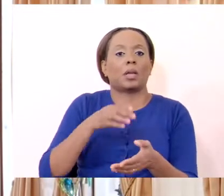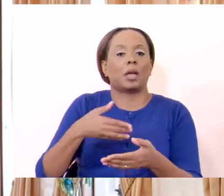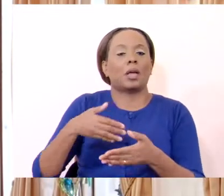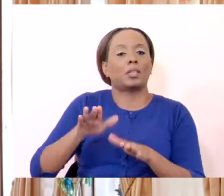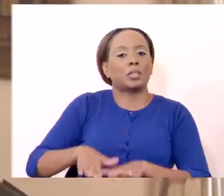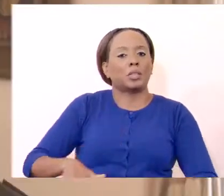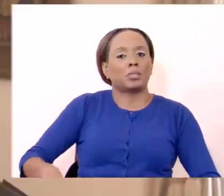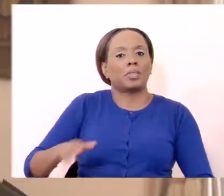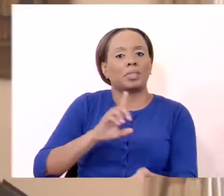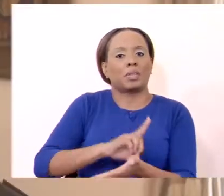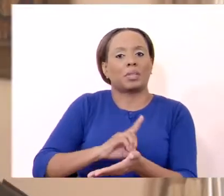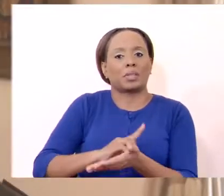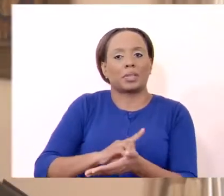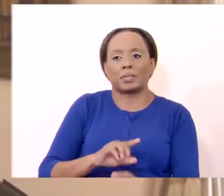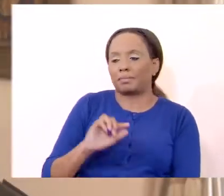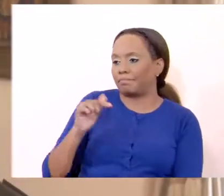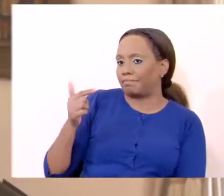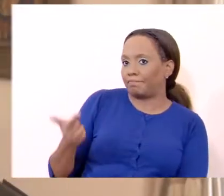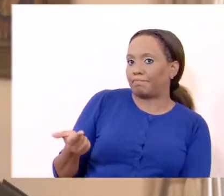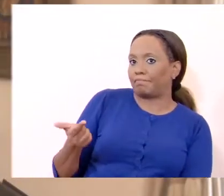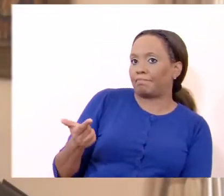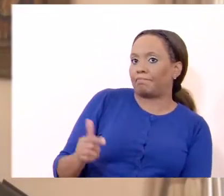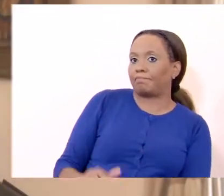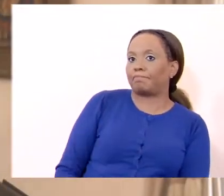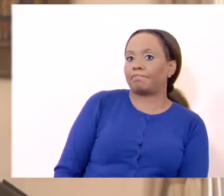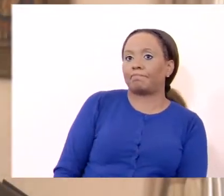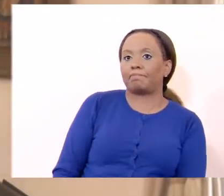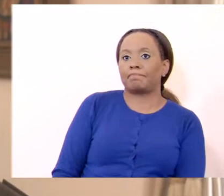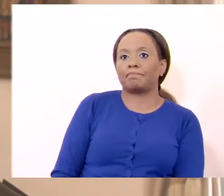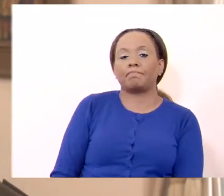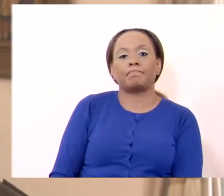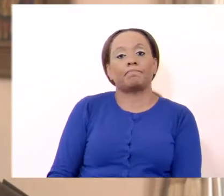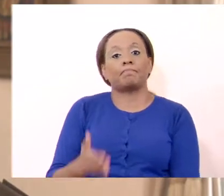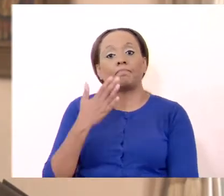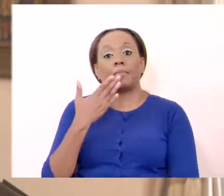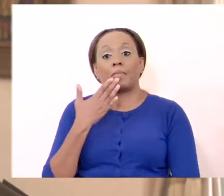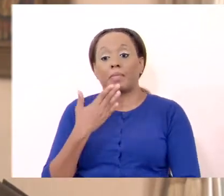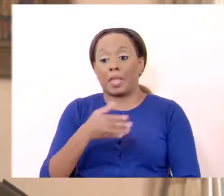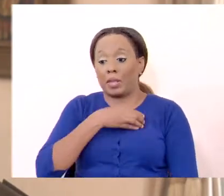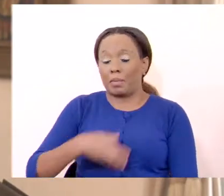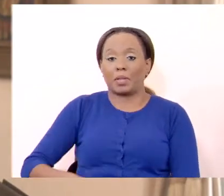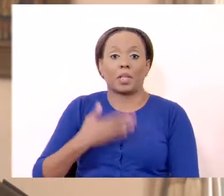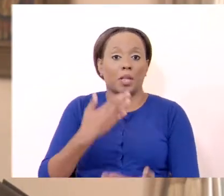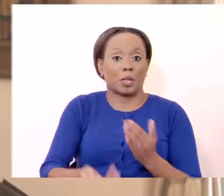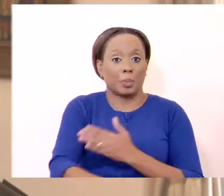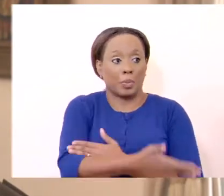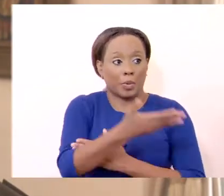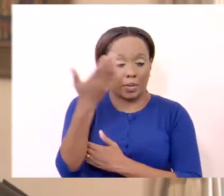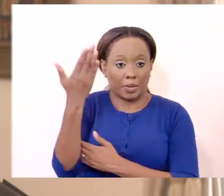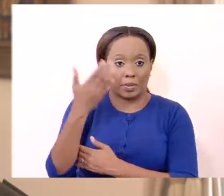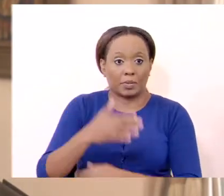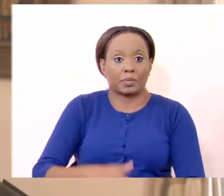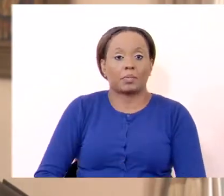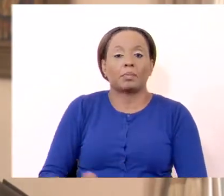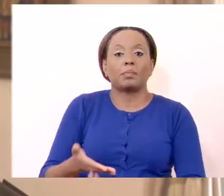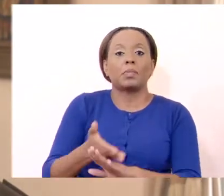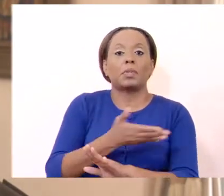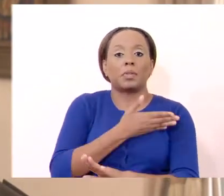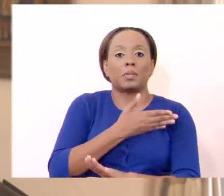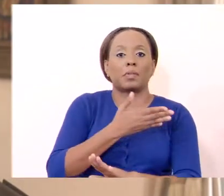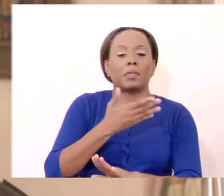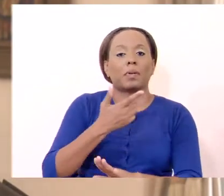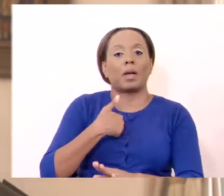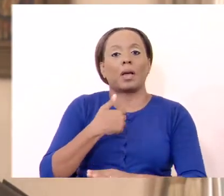Cave. Thank you, Ambassador. Good morning, all. Before my comments, I would like to